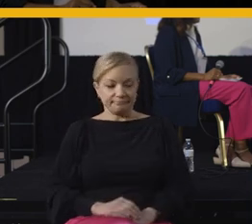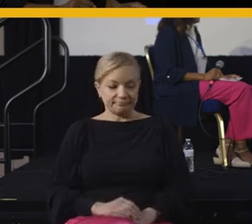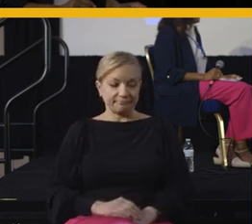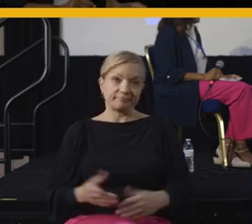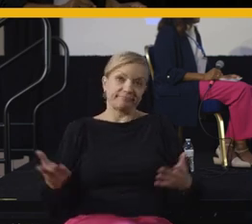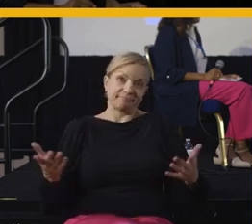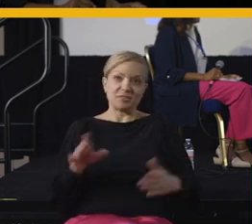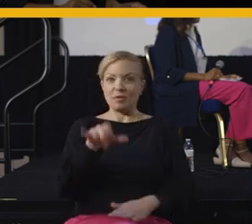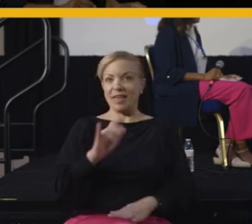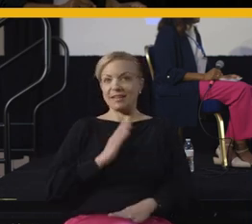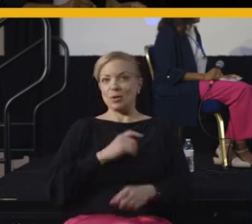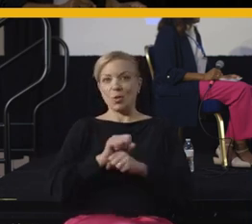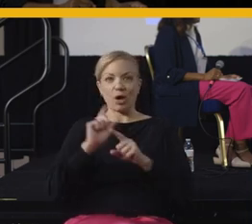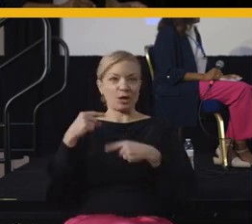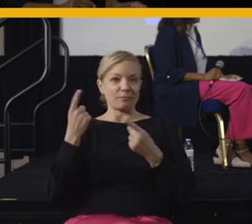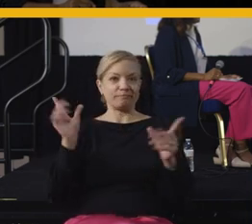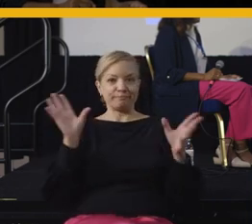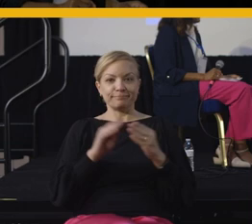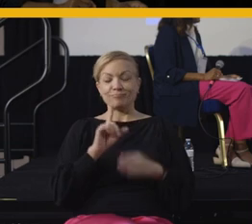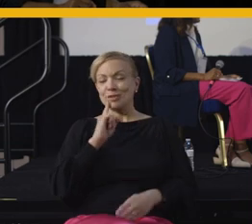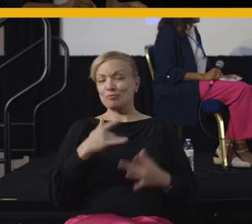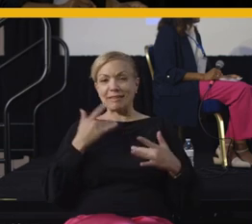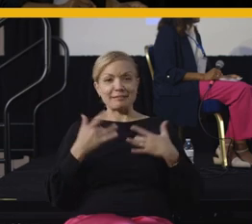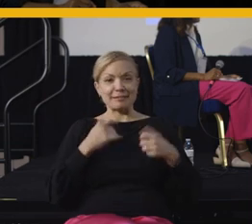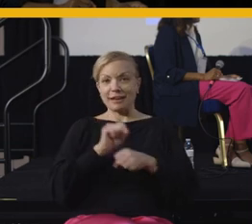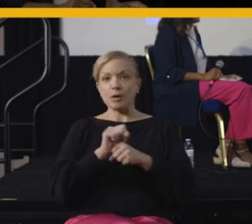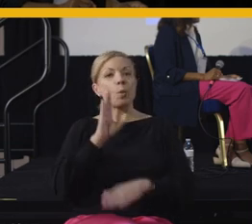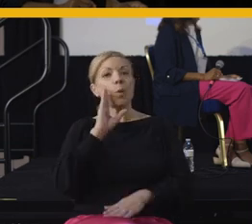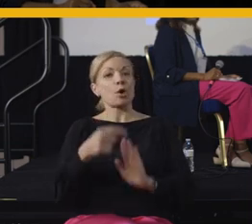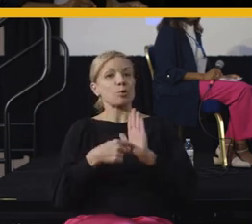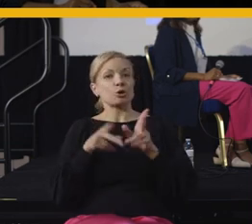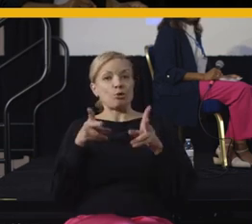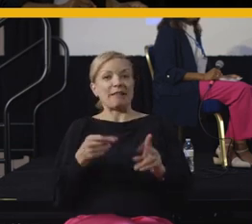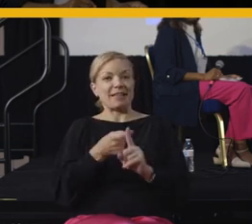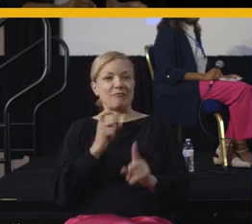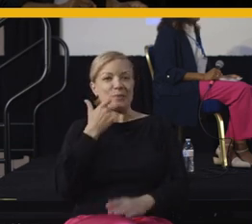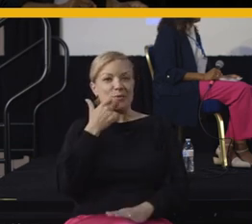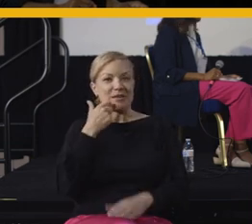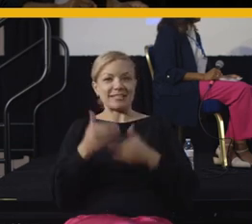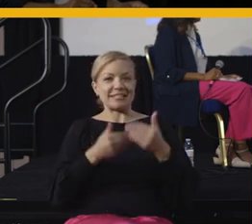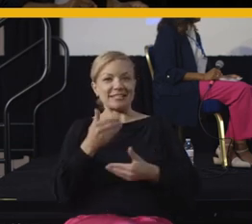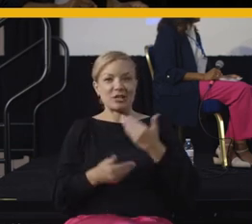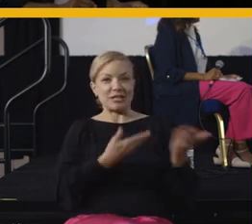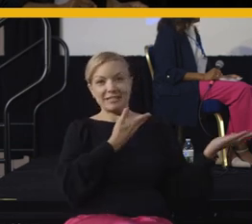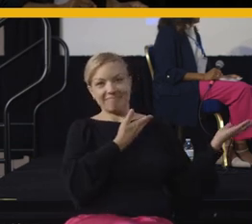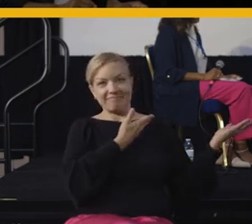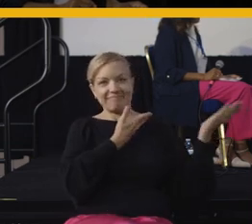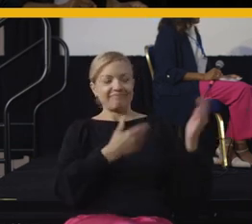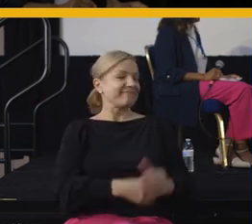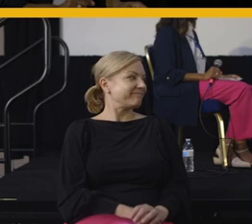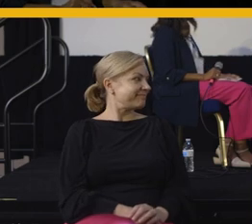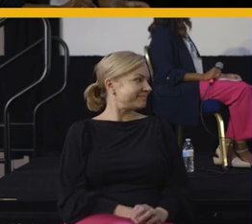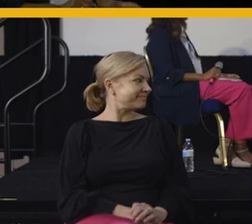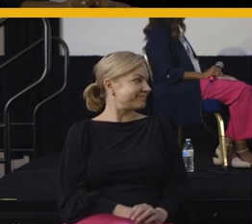So yeah, that's what we've done. It's been really, really exciting. We're gonna show a clip from the latest series, and then I guess I'll talk a little bit